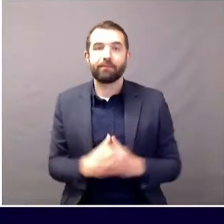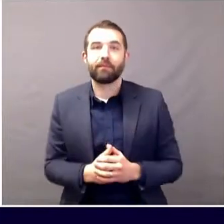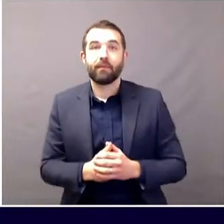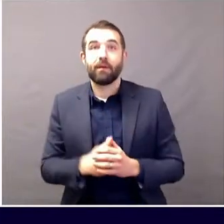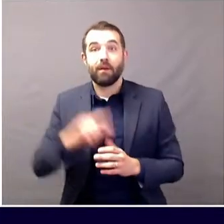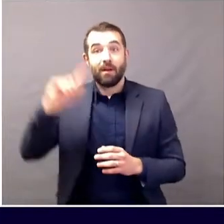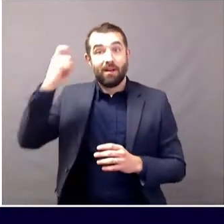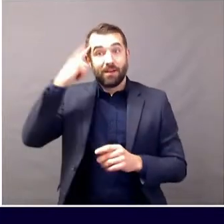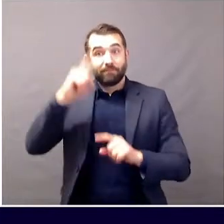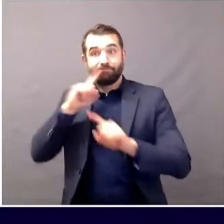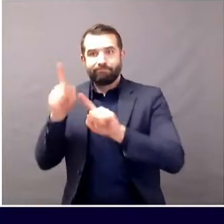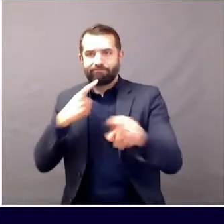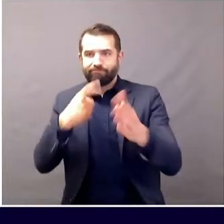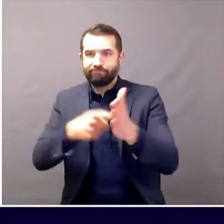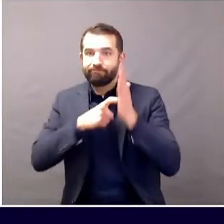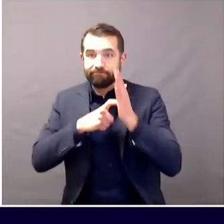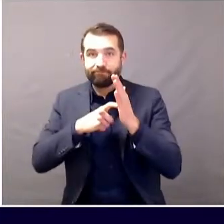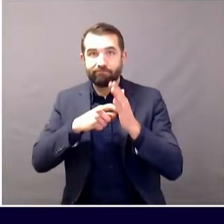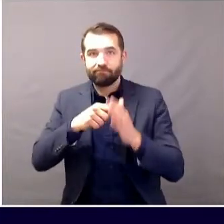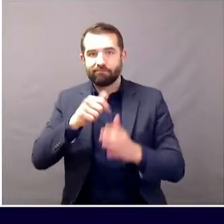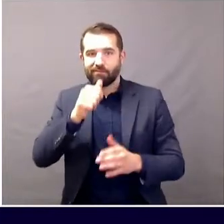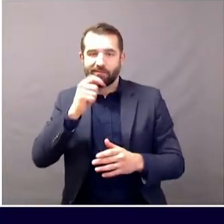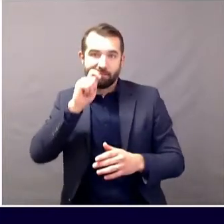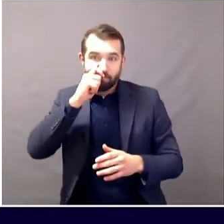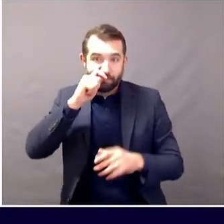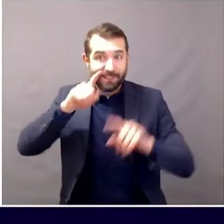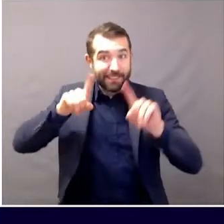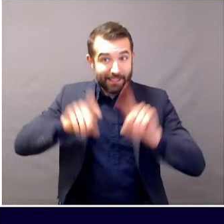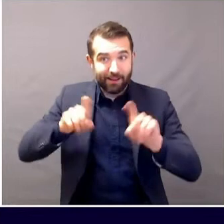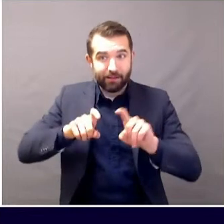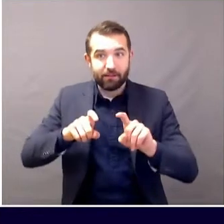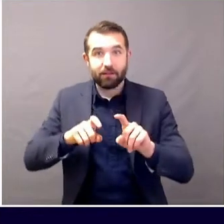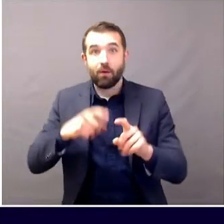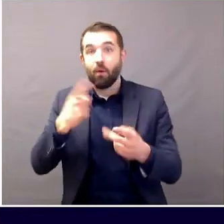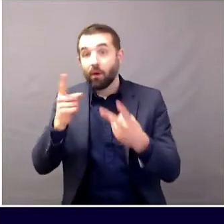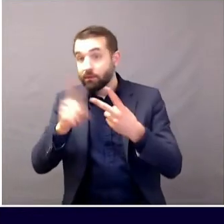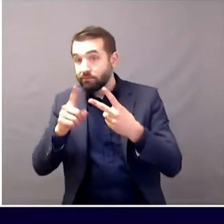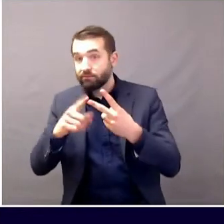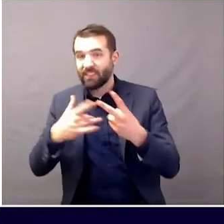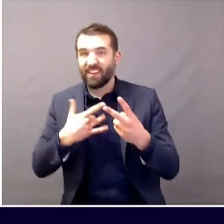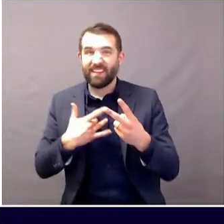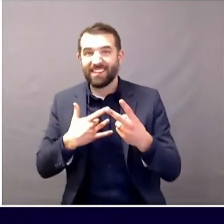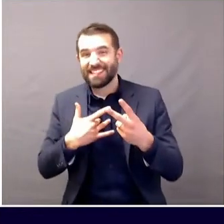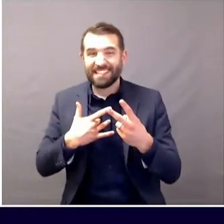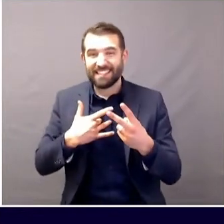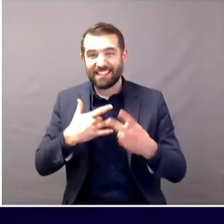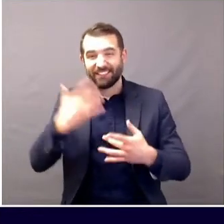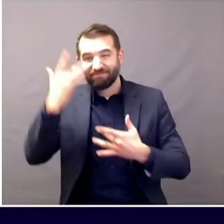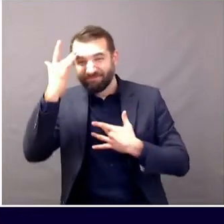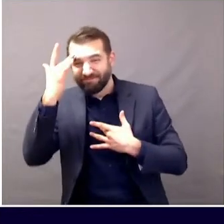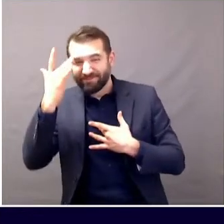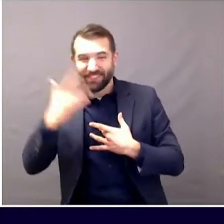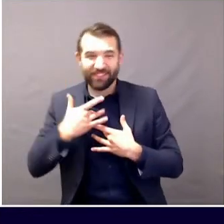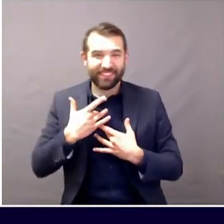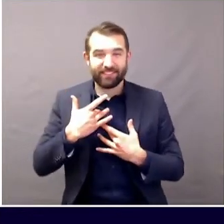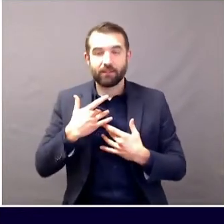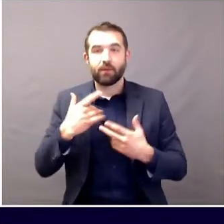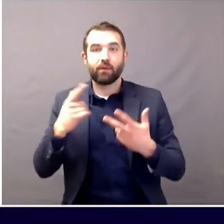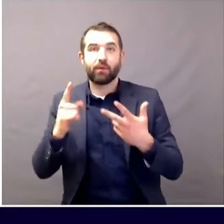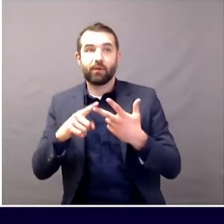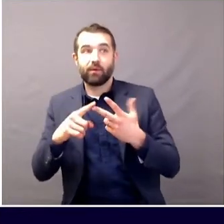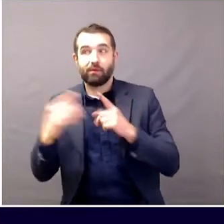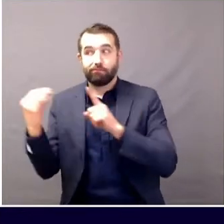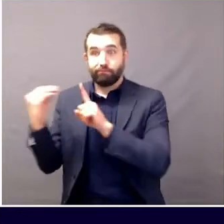orders, or in other instances, to get tested because they may feel symptomatic or they may have learned they were exposed during the